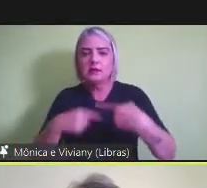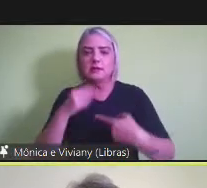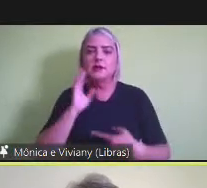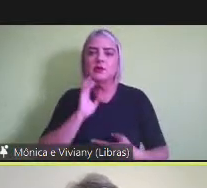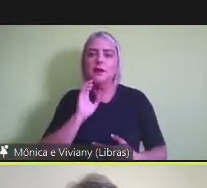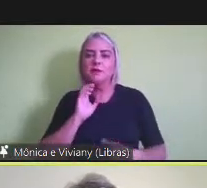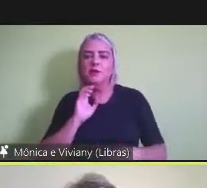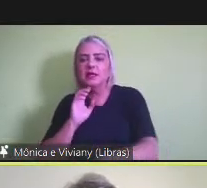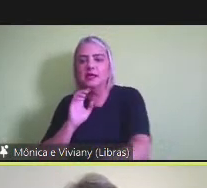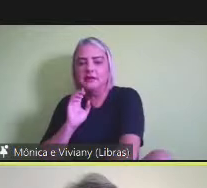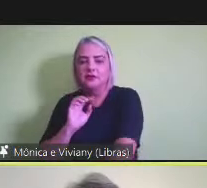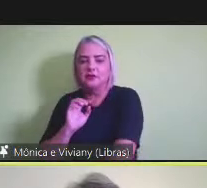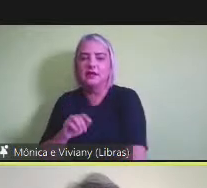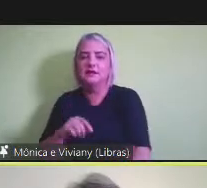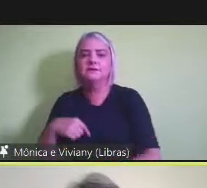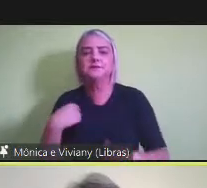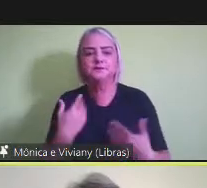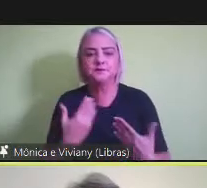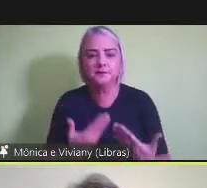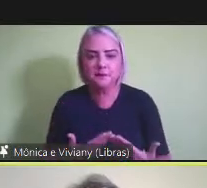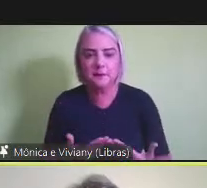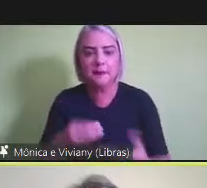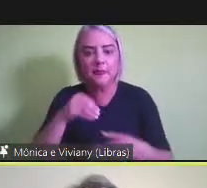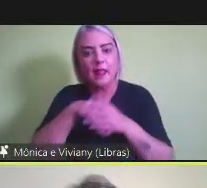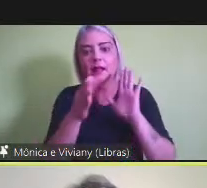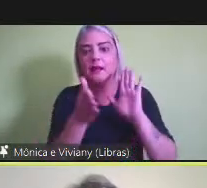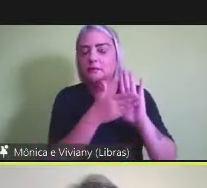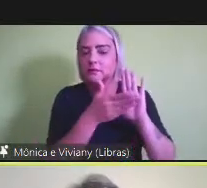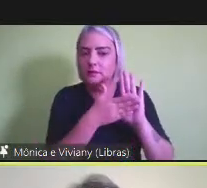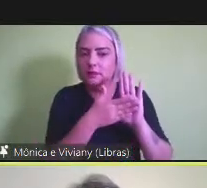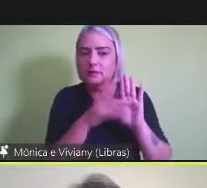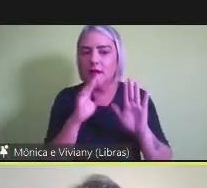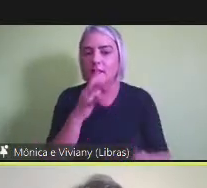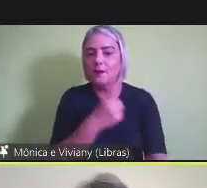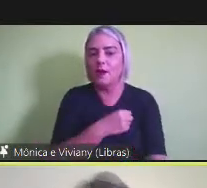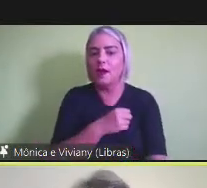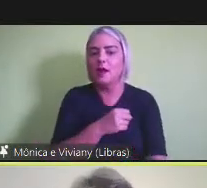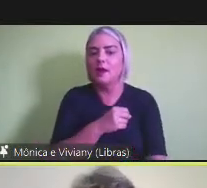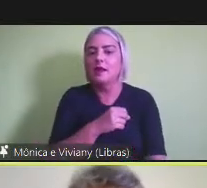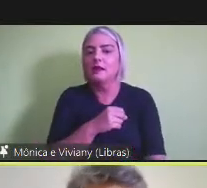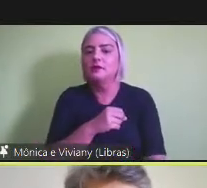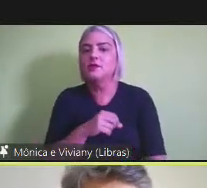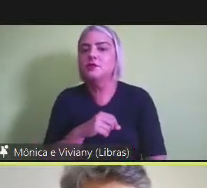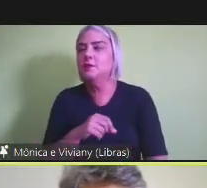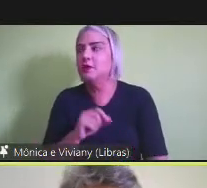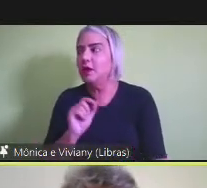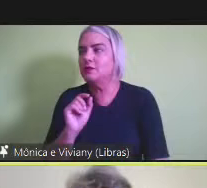and understood so we can dialogue with it. Within this proposal, I believe